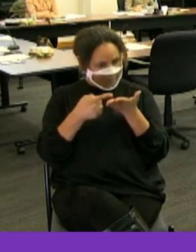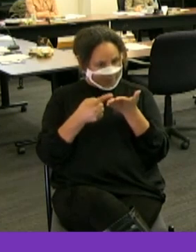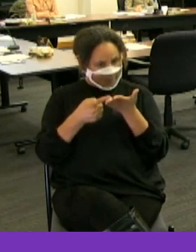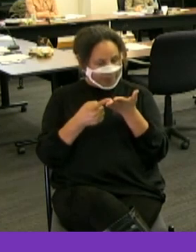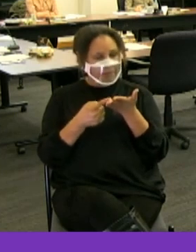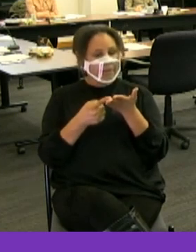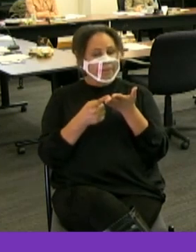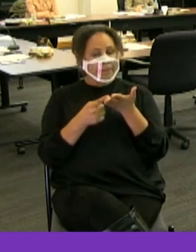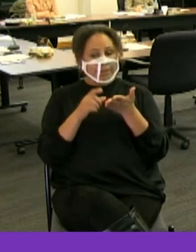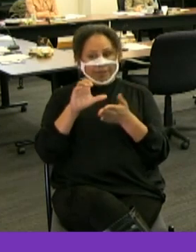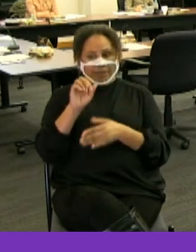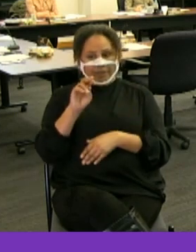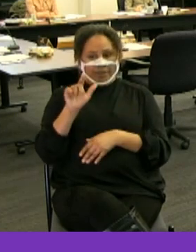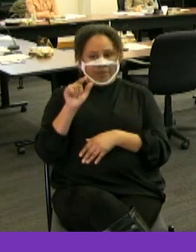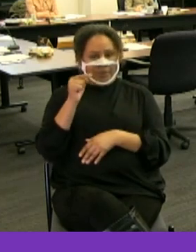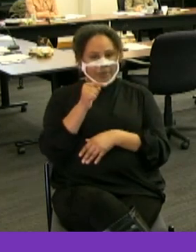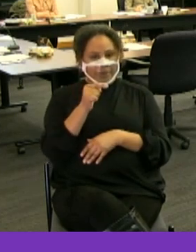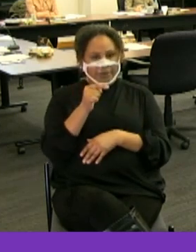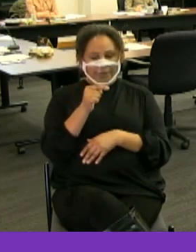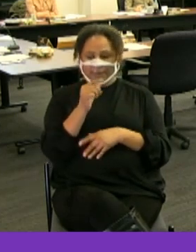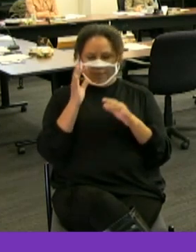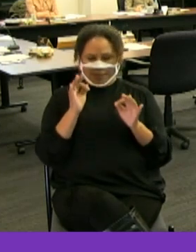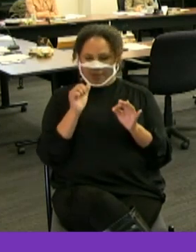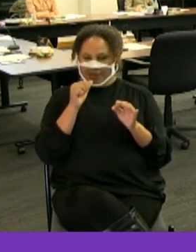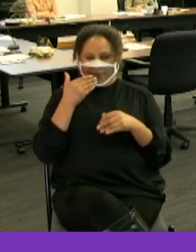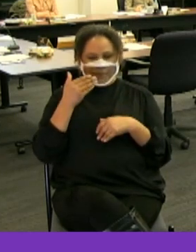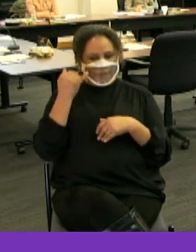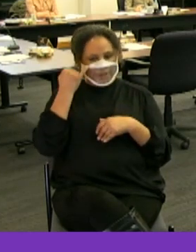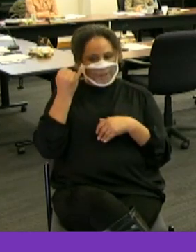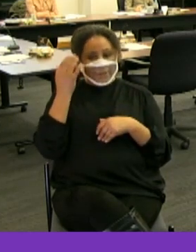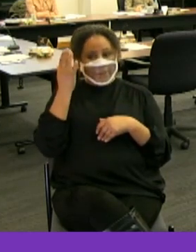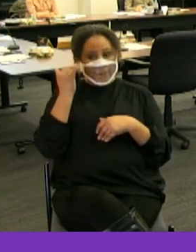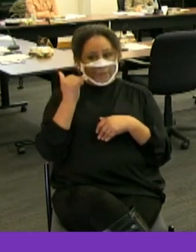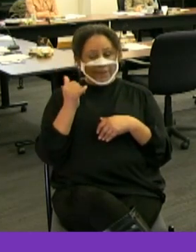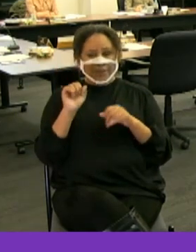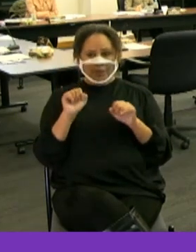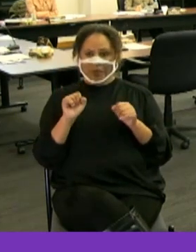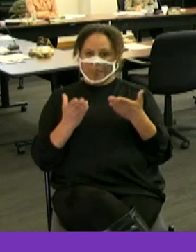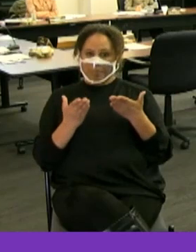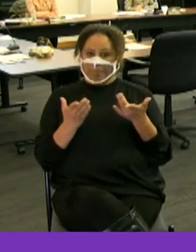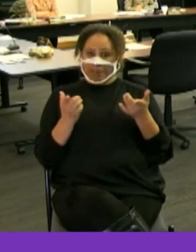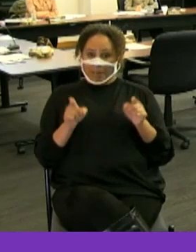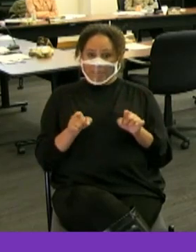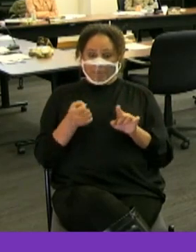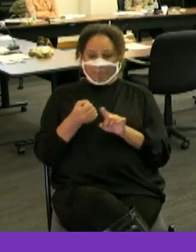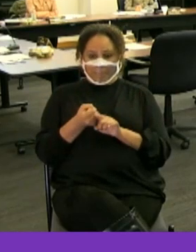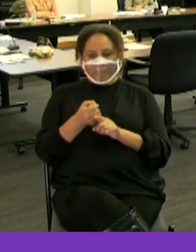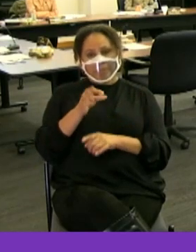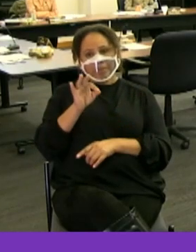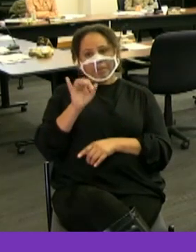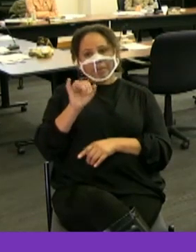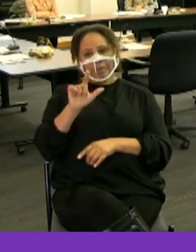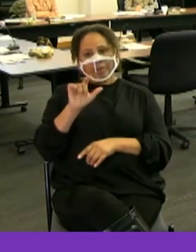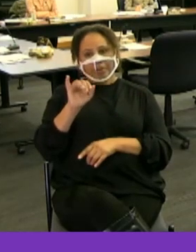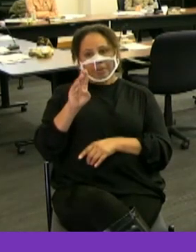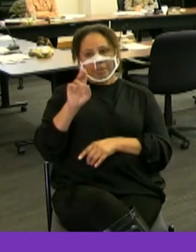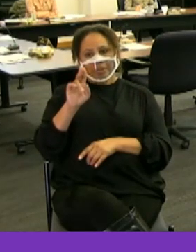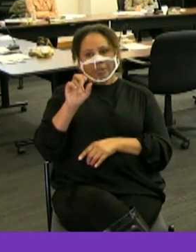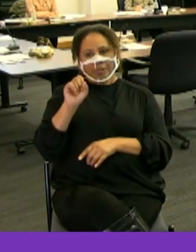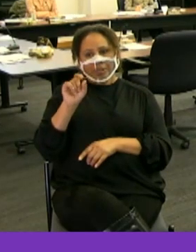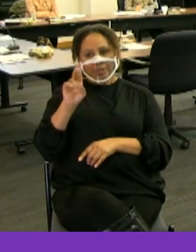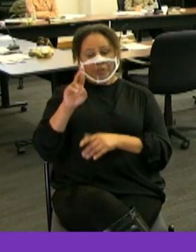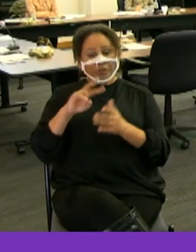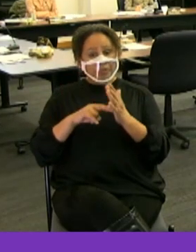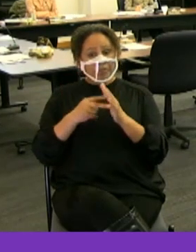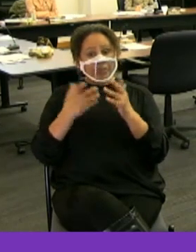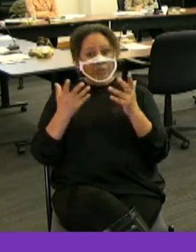that that is a good idea. That could allow for a filibuster where we are not able to move on to other agenda